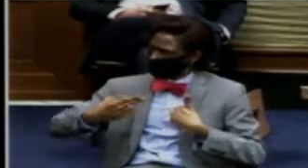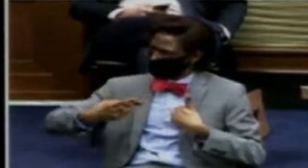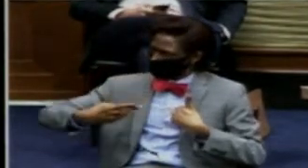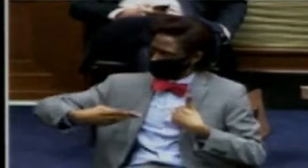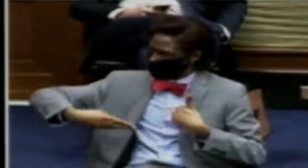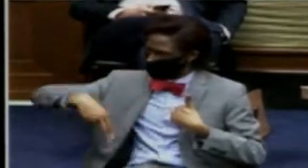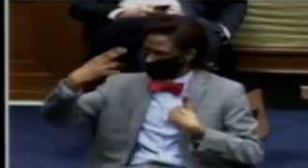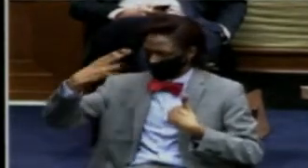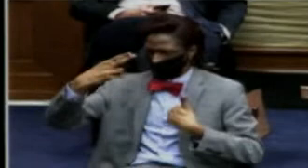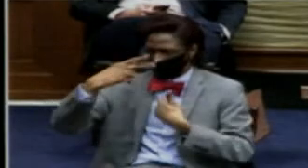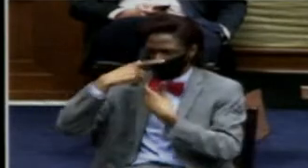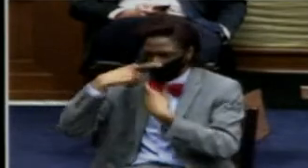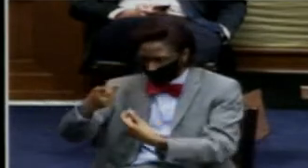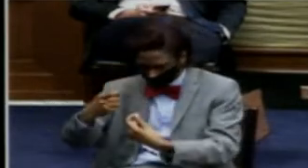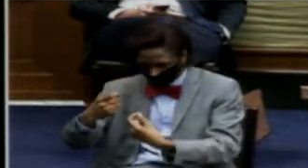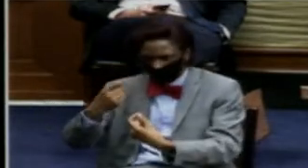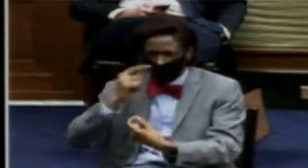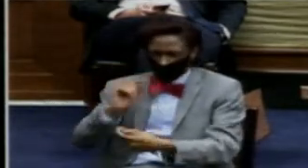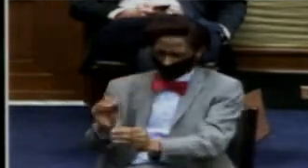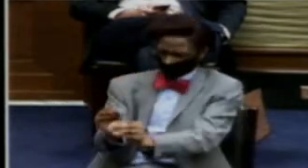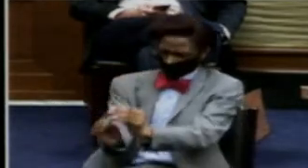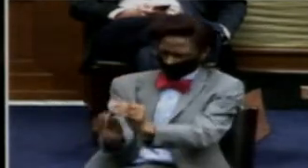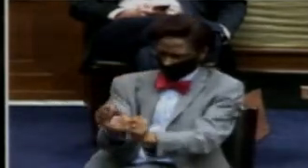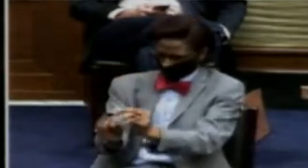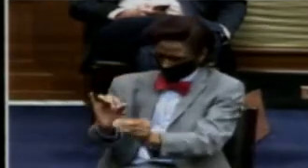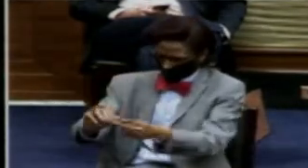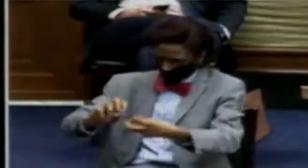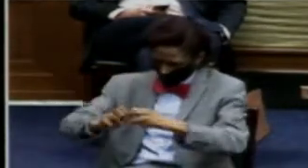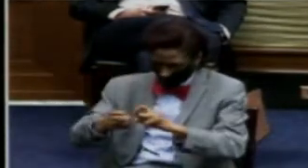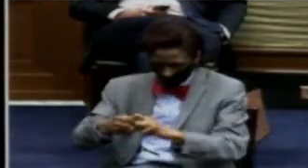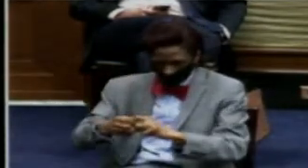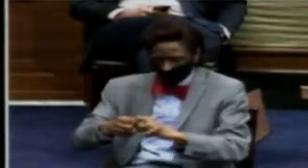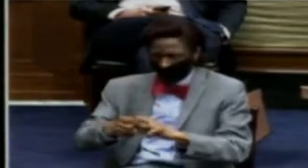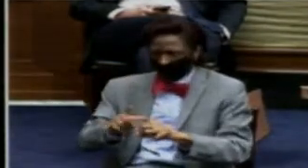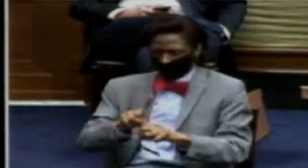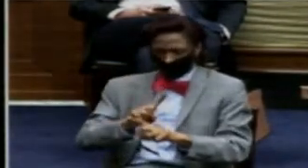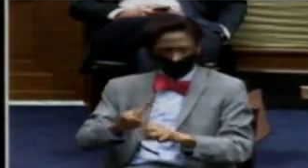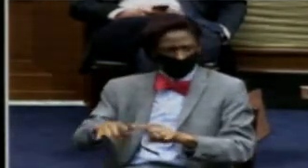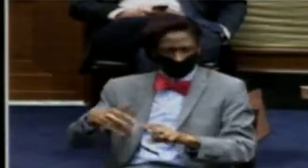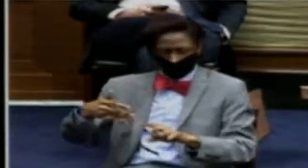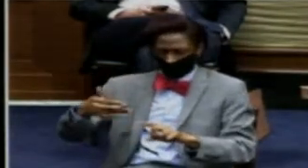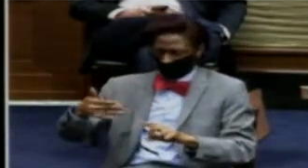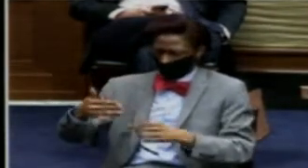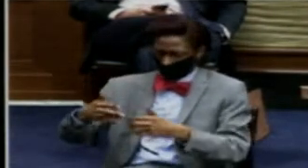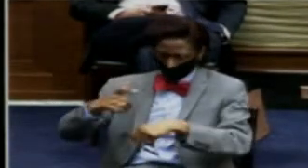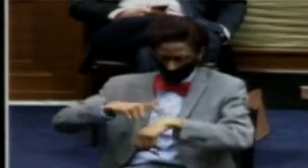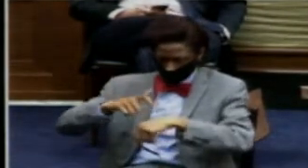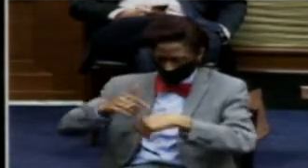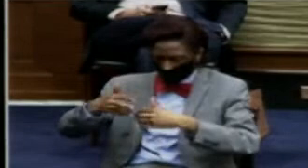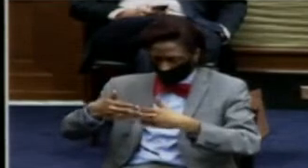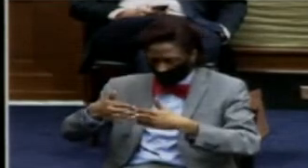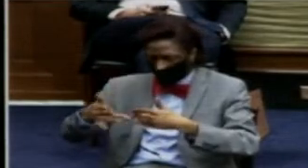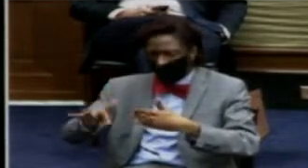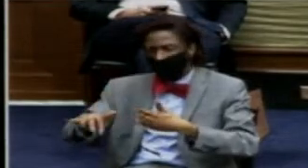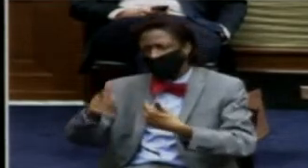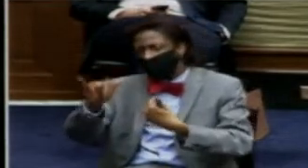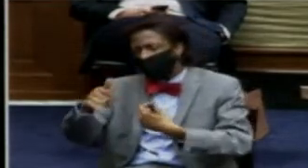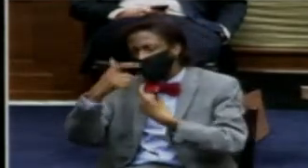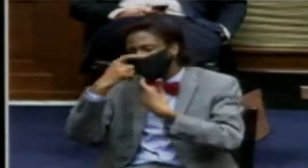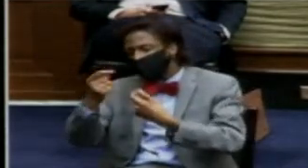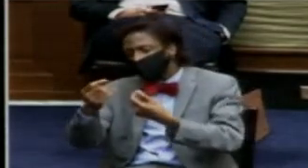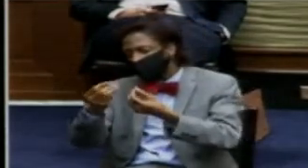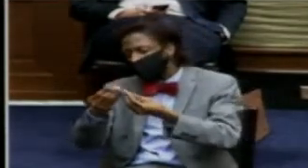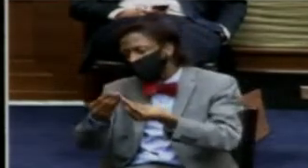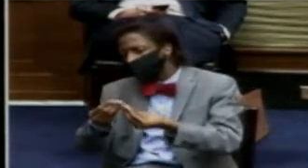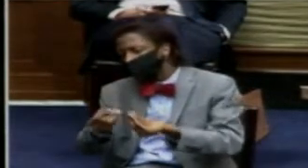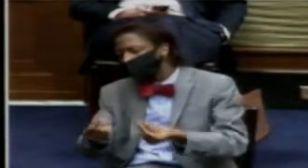this wrong, but somehow over time, that interest began to wane. What changed?